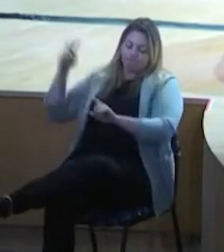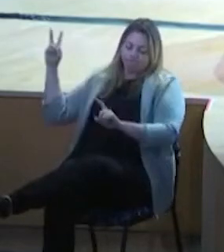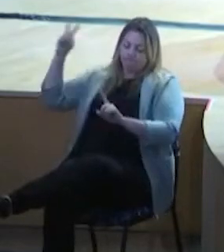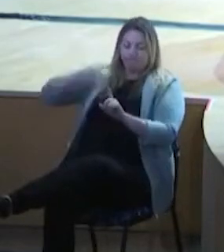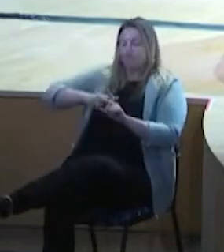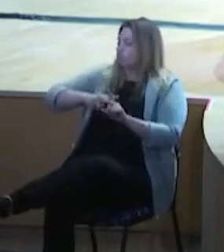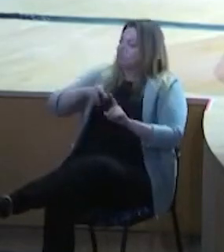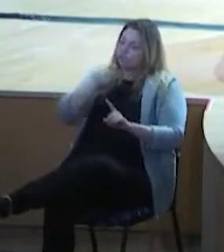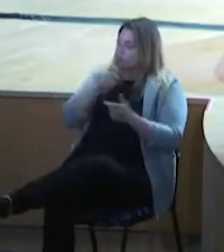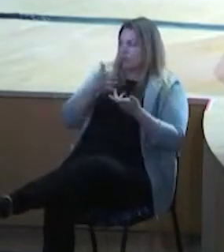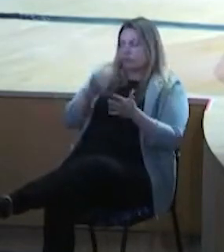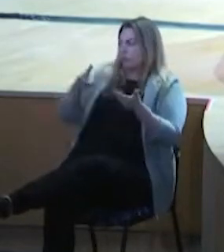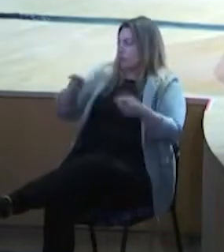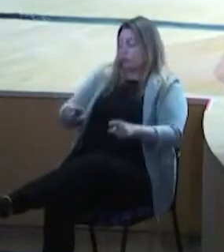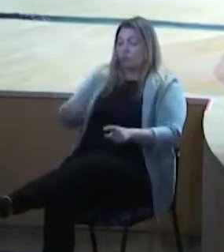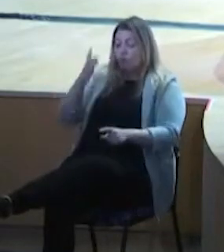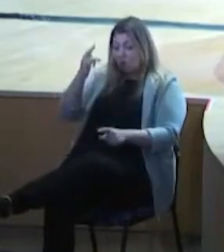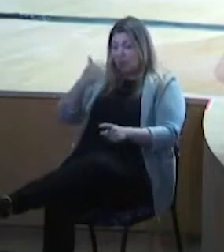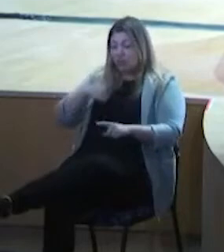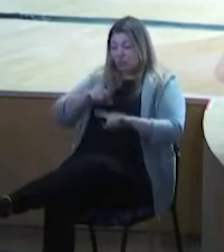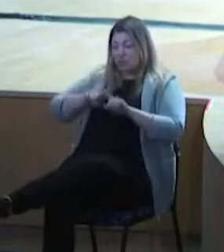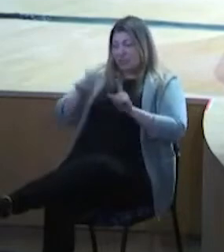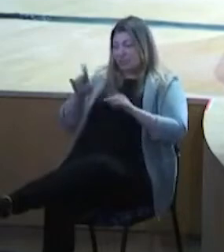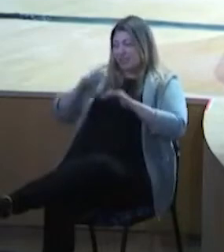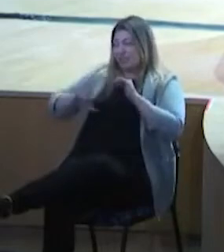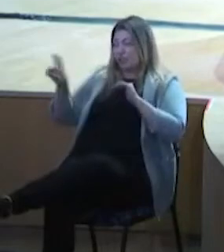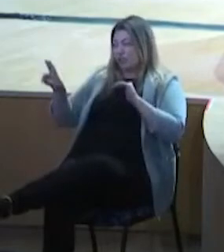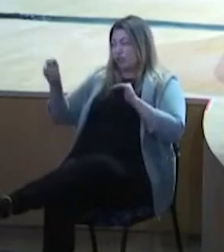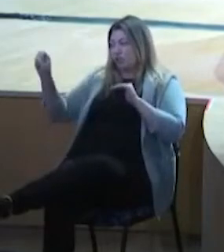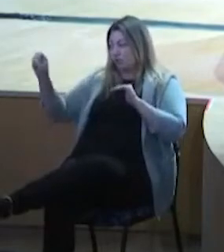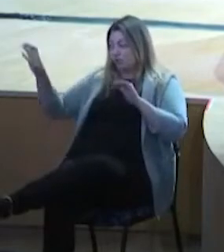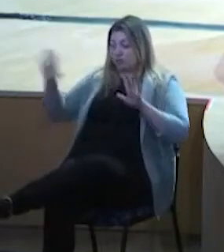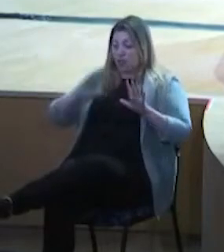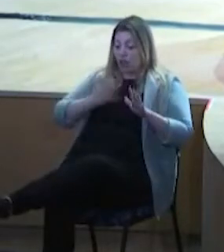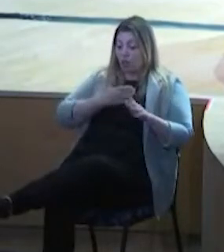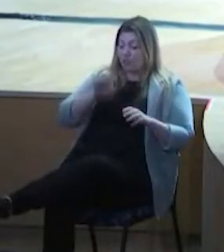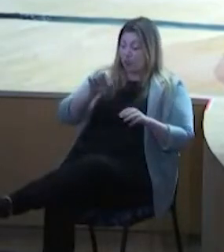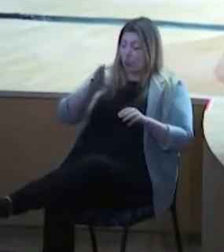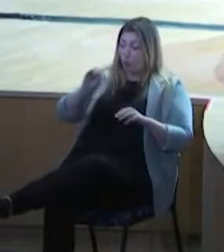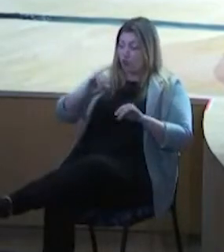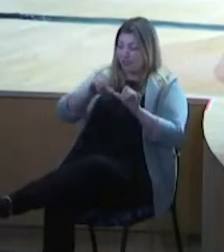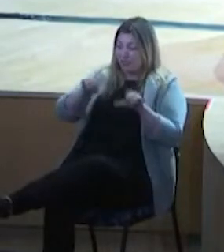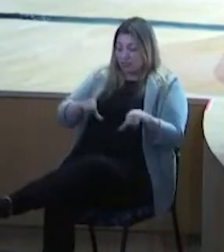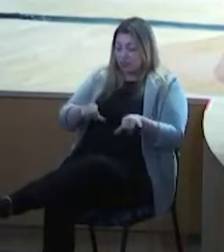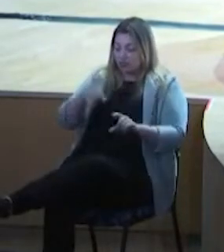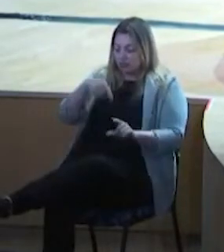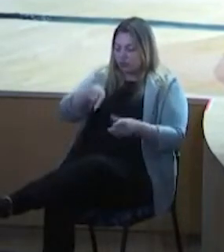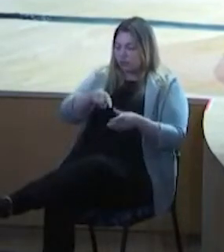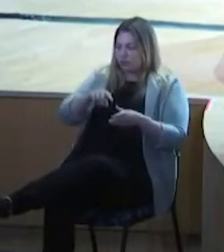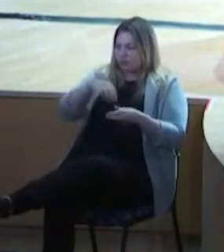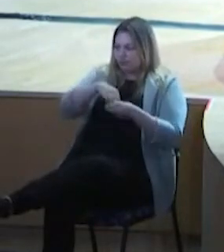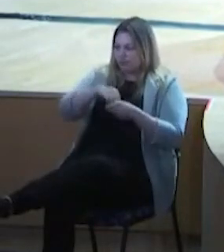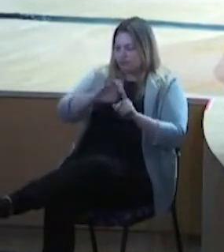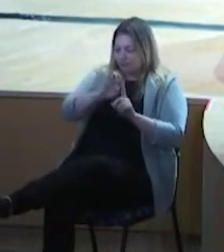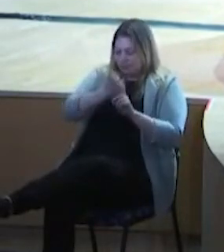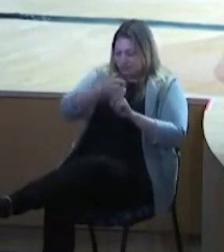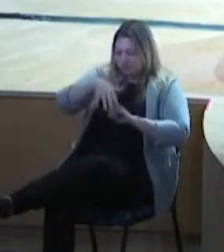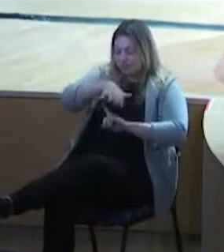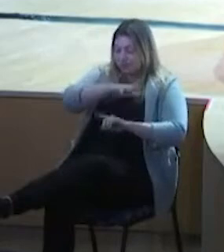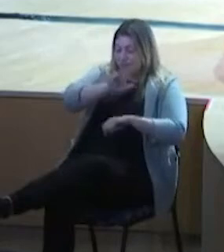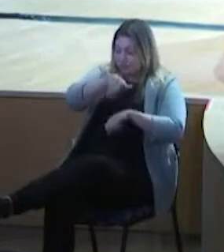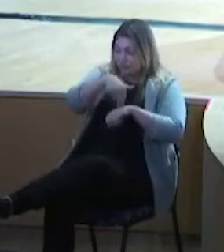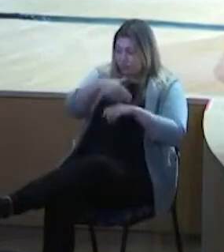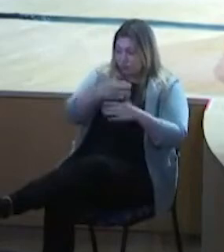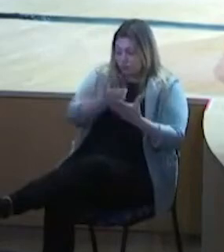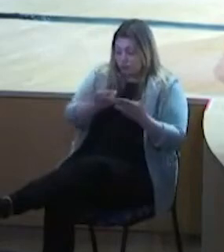explore that because we're different from the U.S. Like our ecosystem is set up differently. Our environment, our natural resources